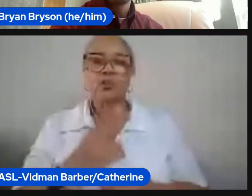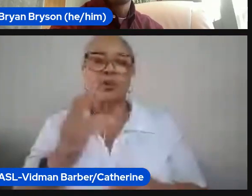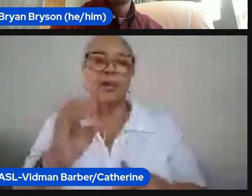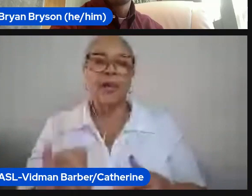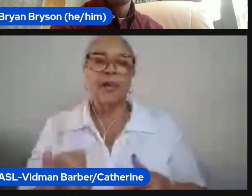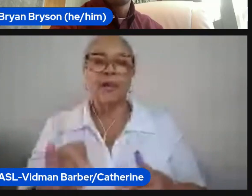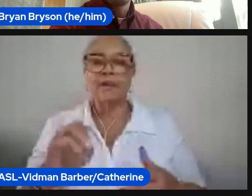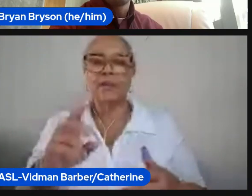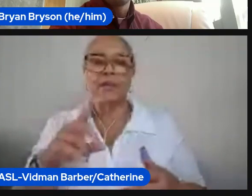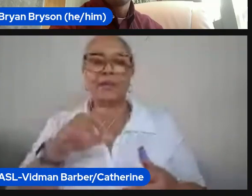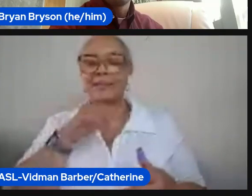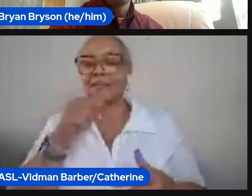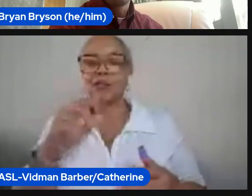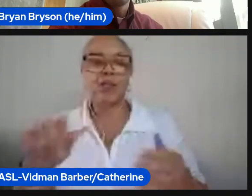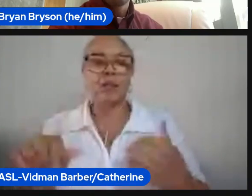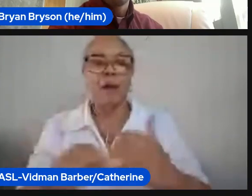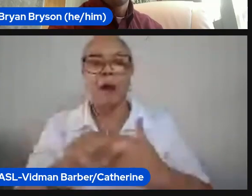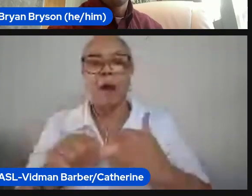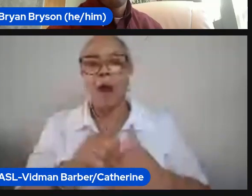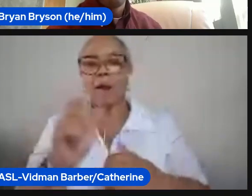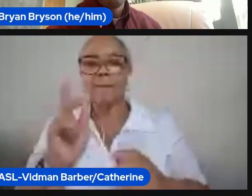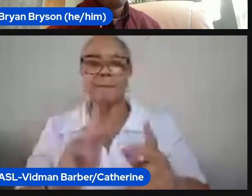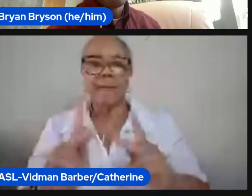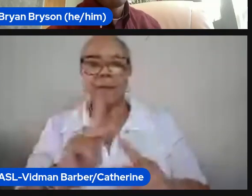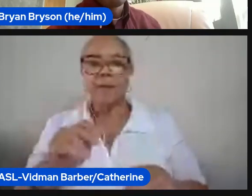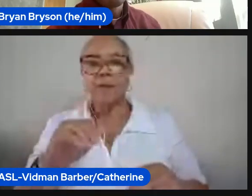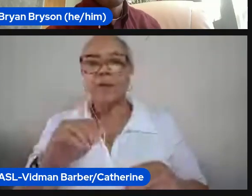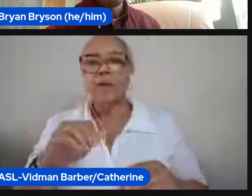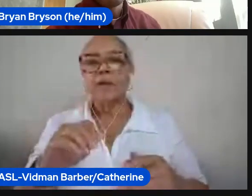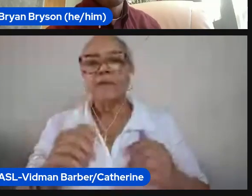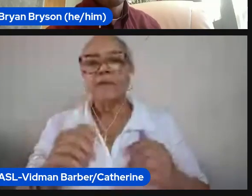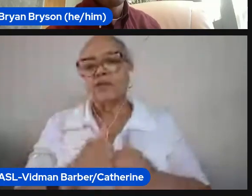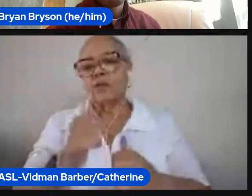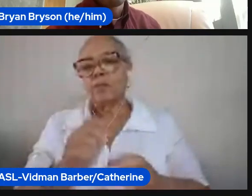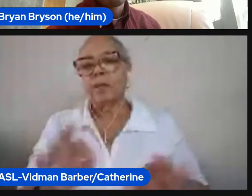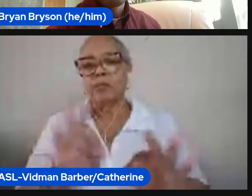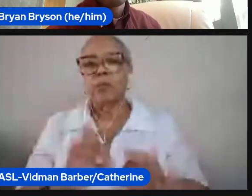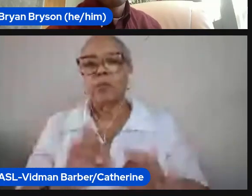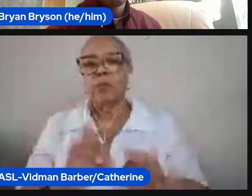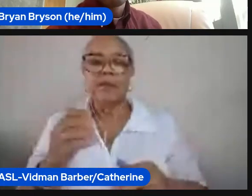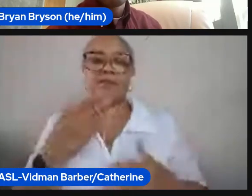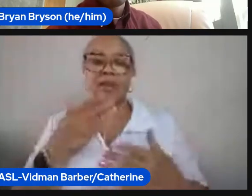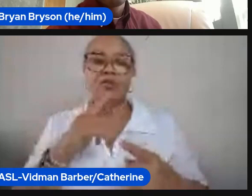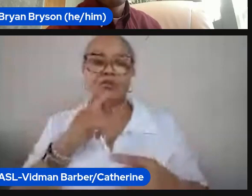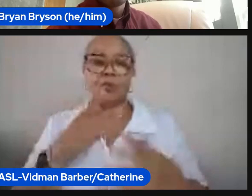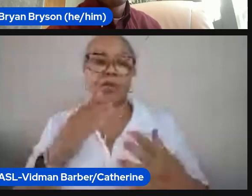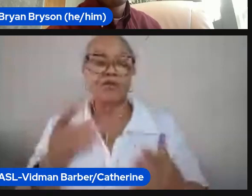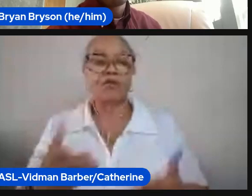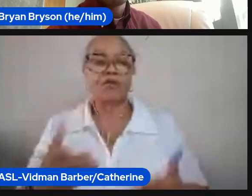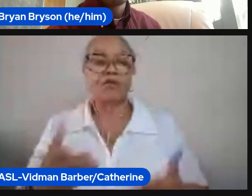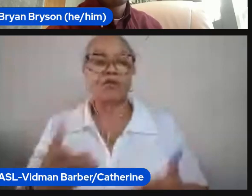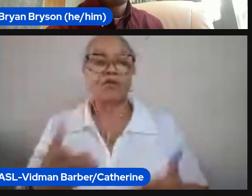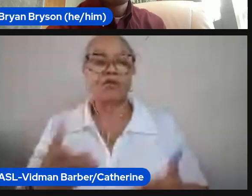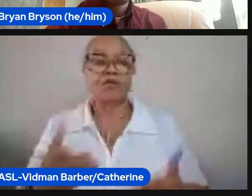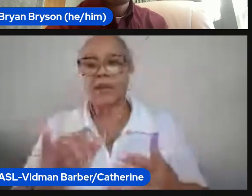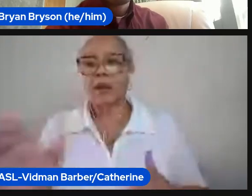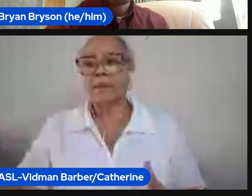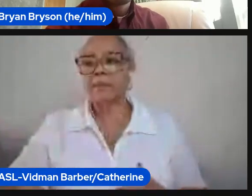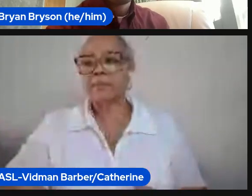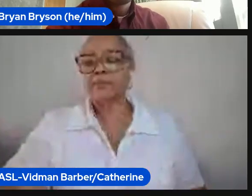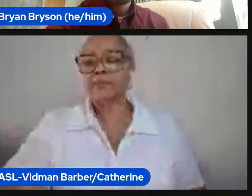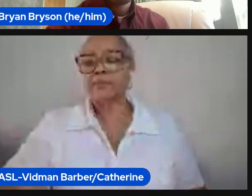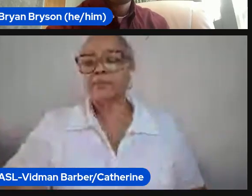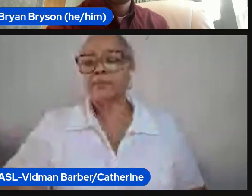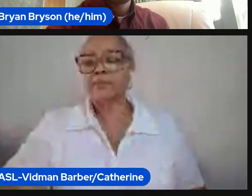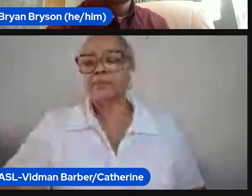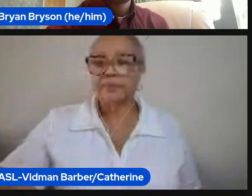harm people in the end. Those are super important notions. Thank you so much for bringing these up. I'll switch gear